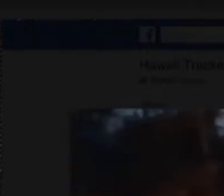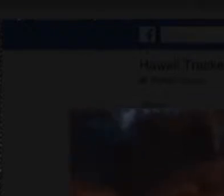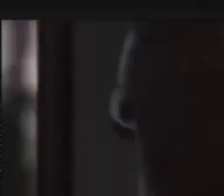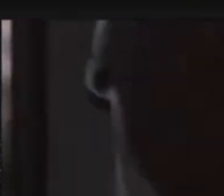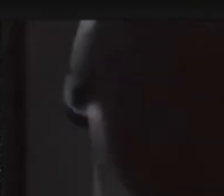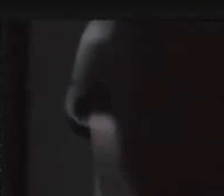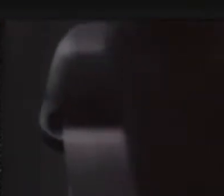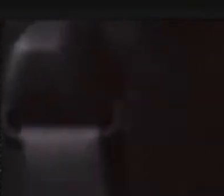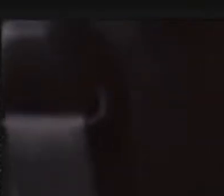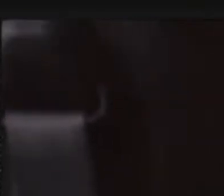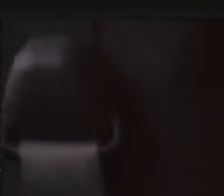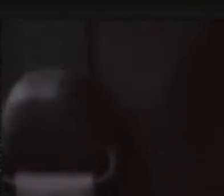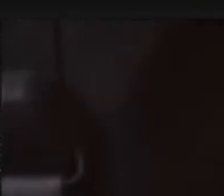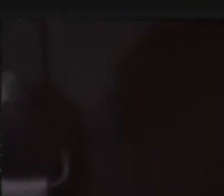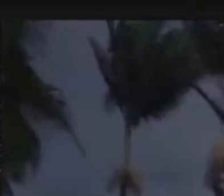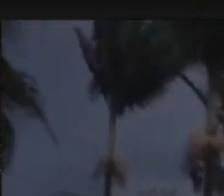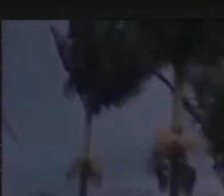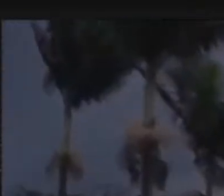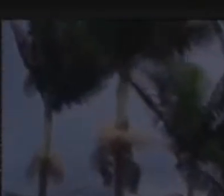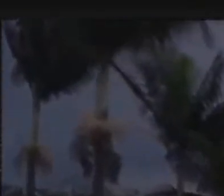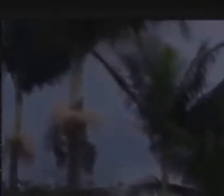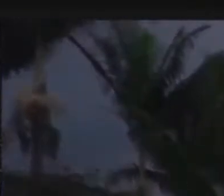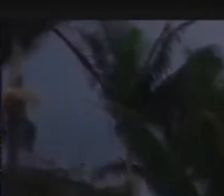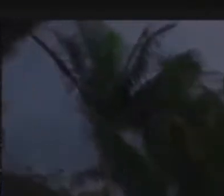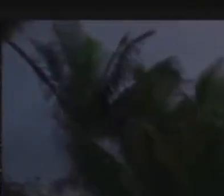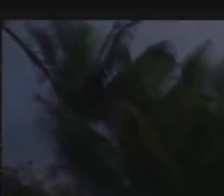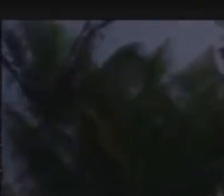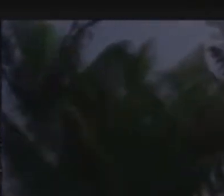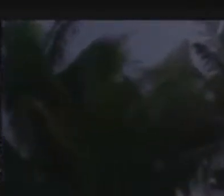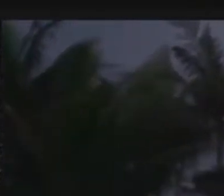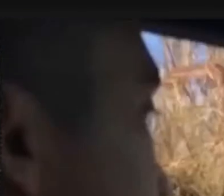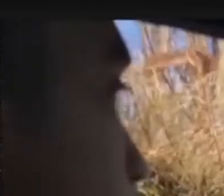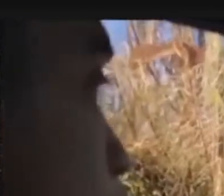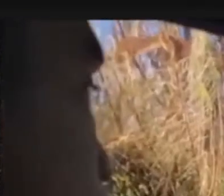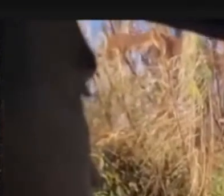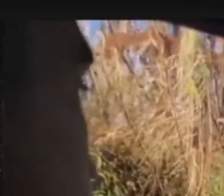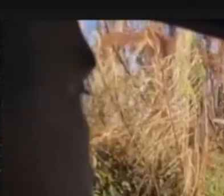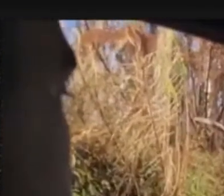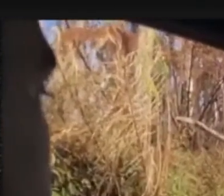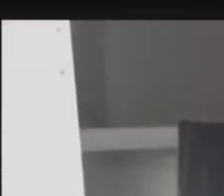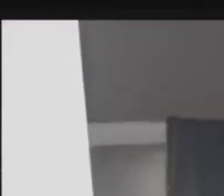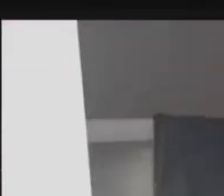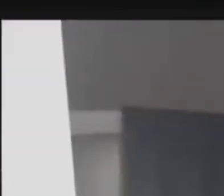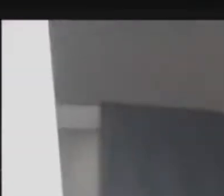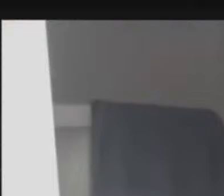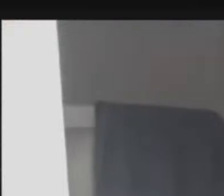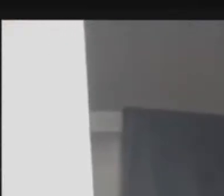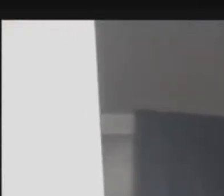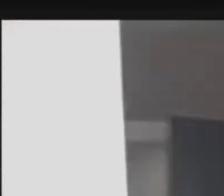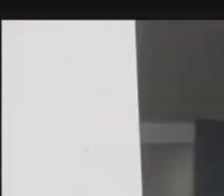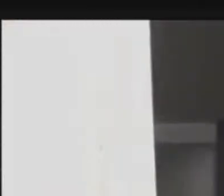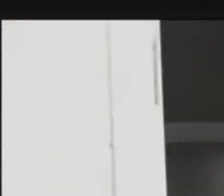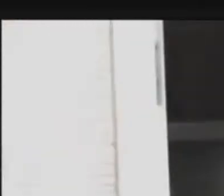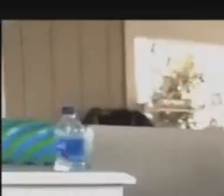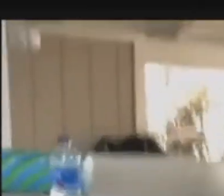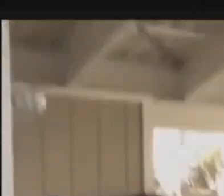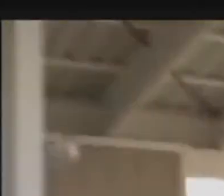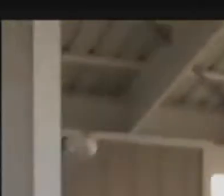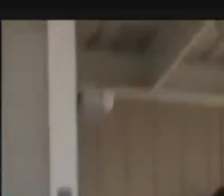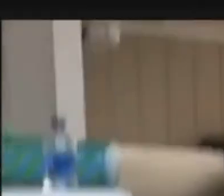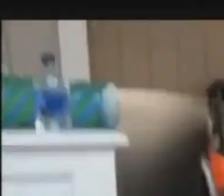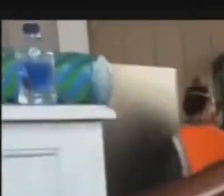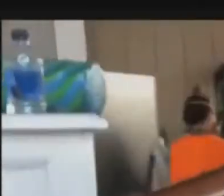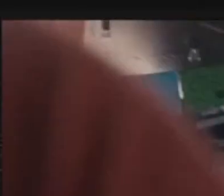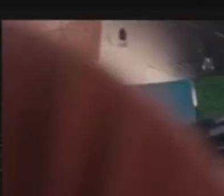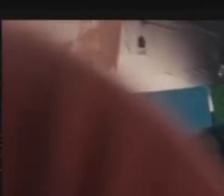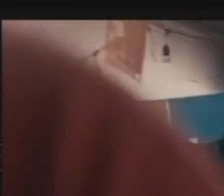lava moving. They weren't just sharing a story, they were helping their neighbor. If a family was being evacuated, my group would just jump in and help out.